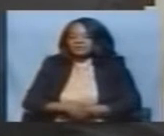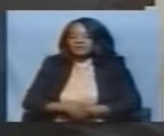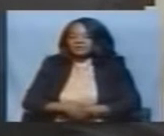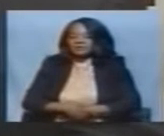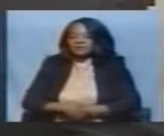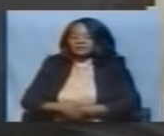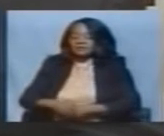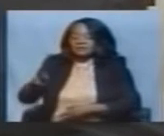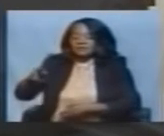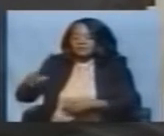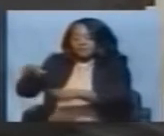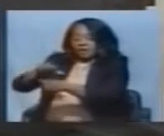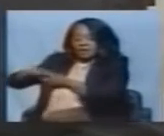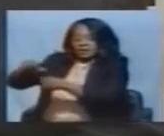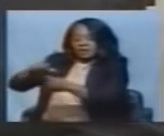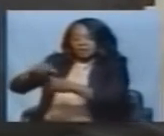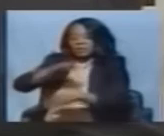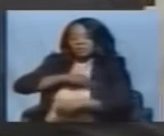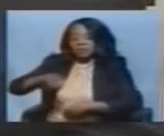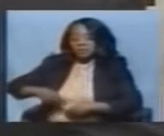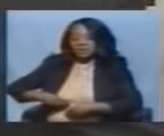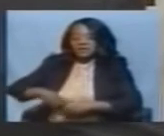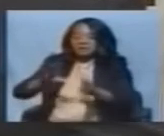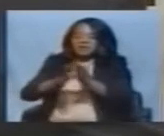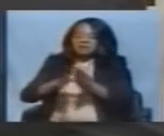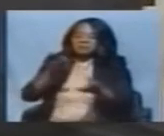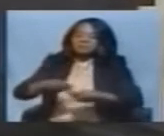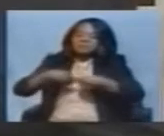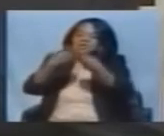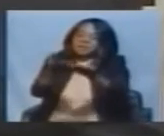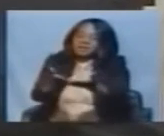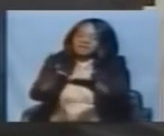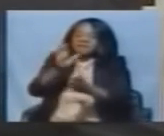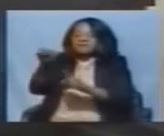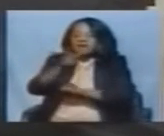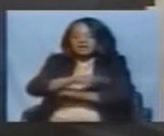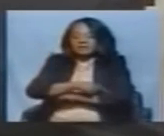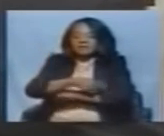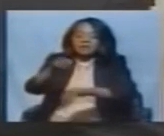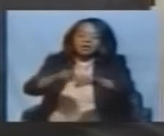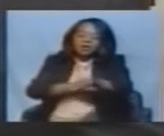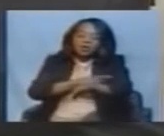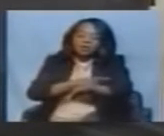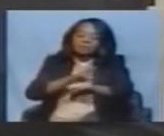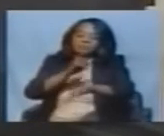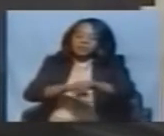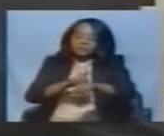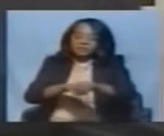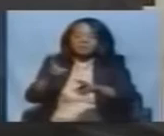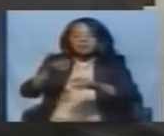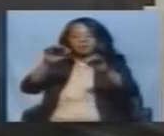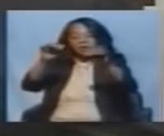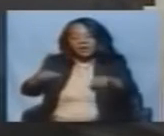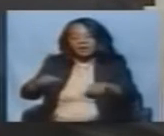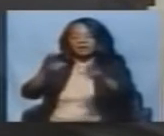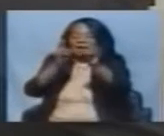get quotation from anybody else and send out an inquiry and put 5 days. Instead of maybe a longer period, and only a few people can answer to that, and then you have